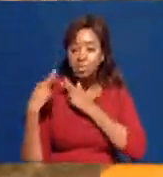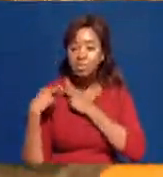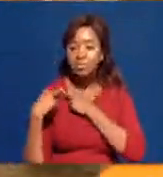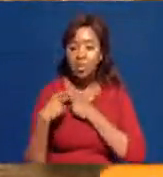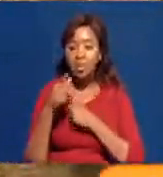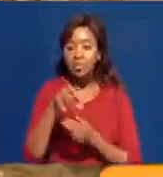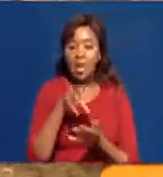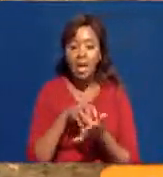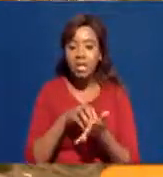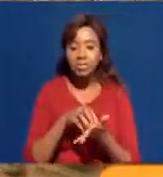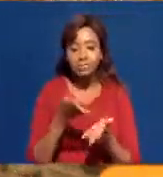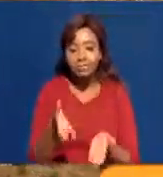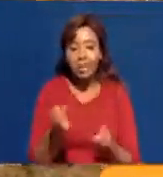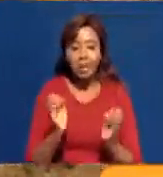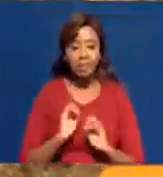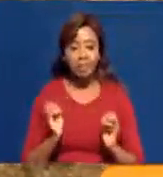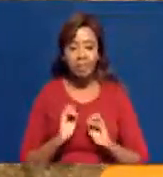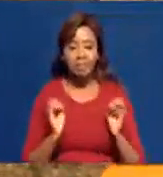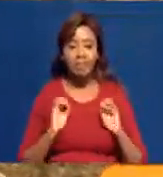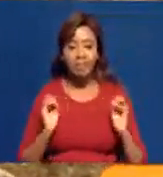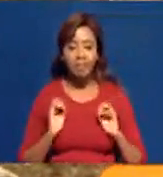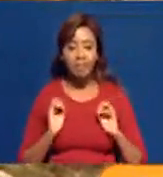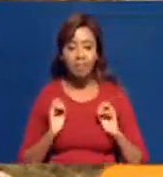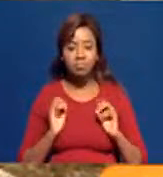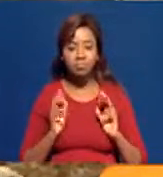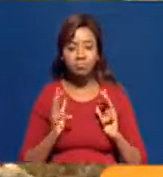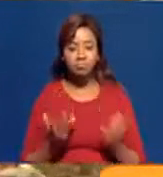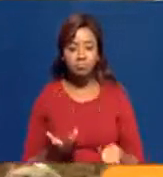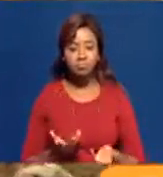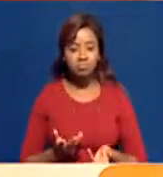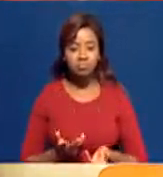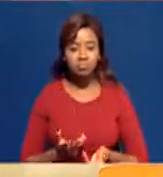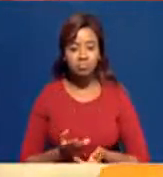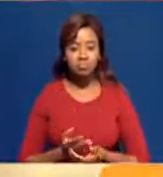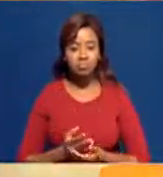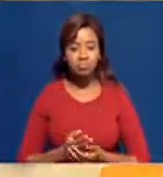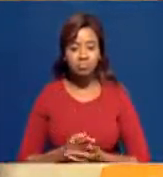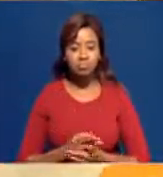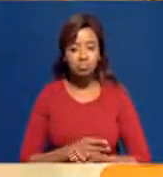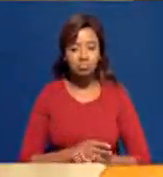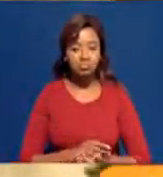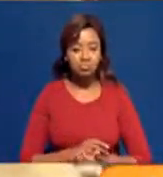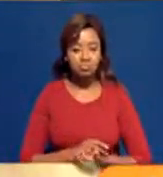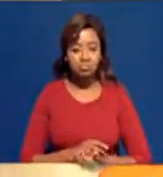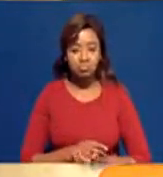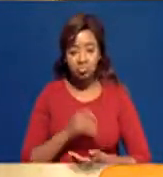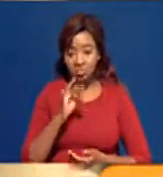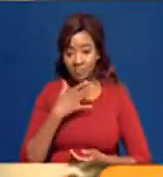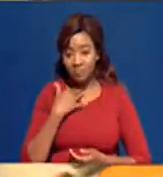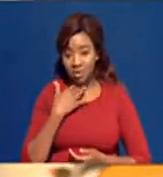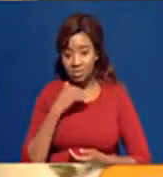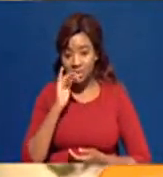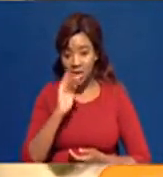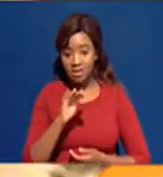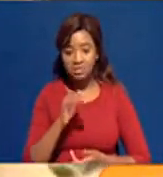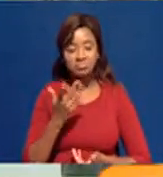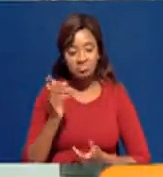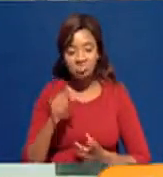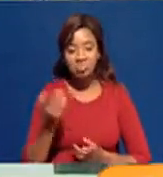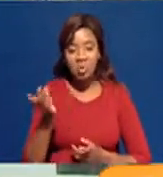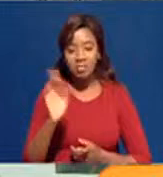the investing officer wasn't available and that we can try inquiring about his whereabouts on